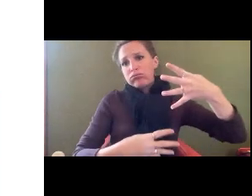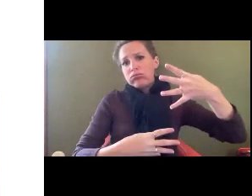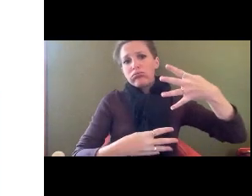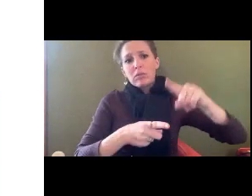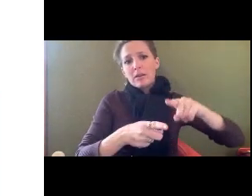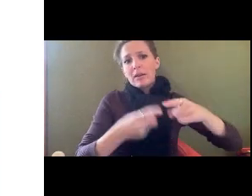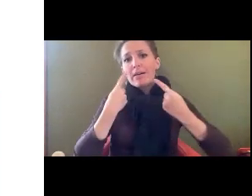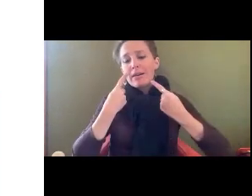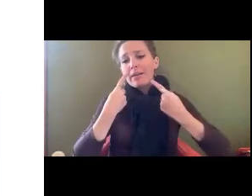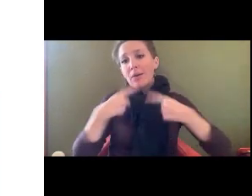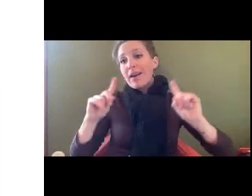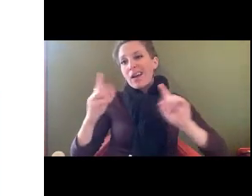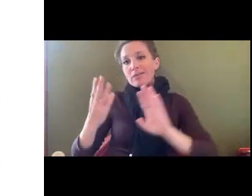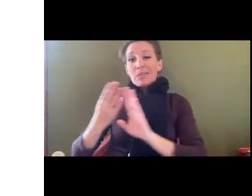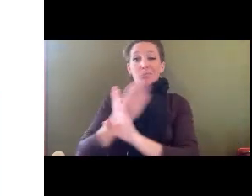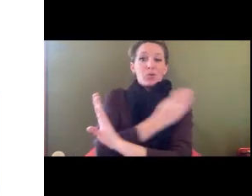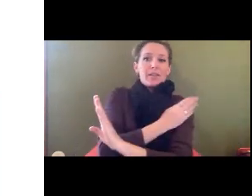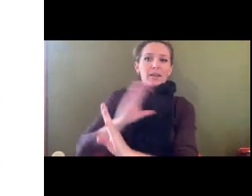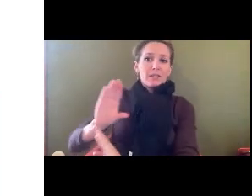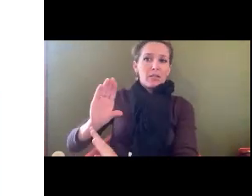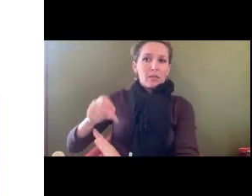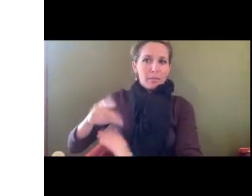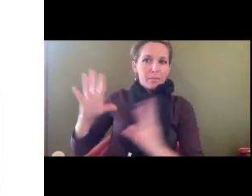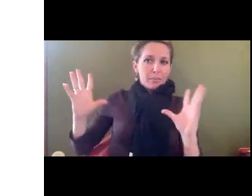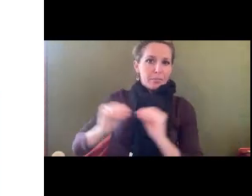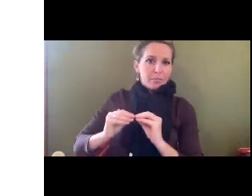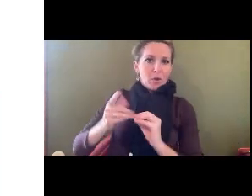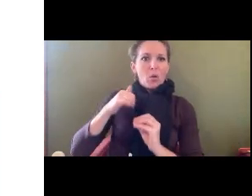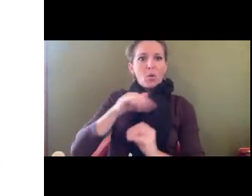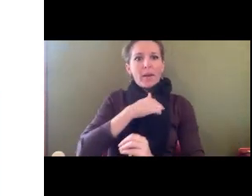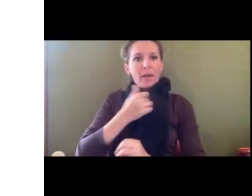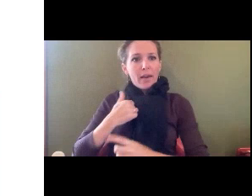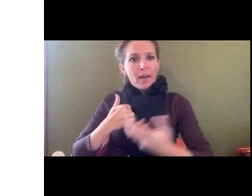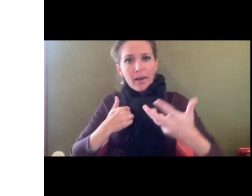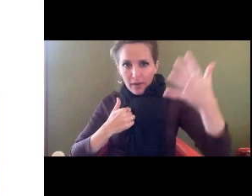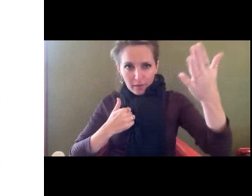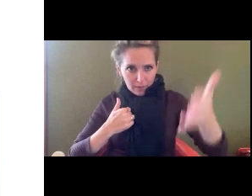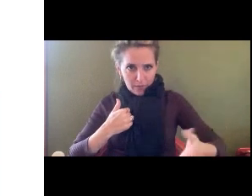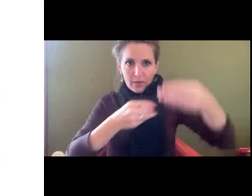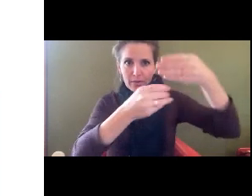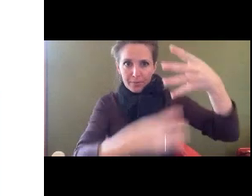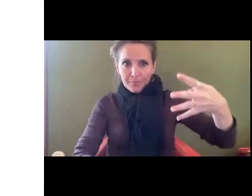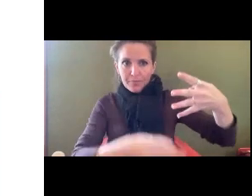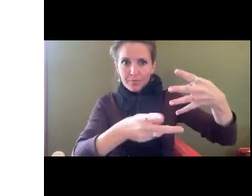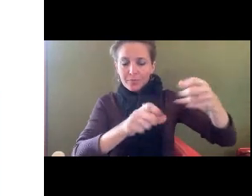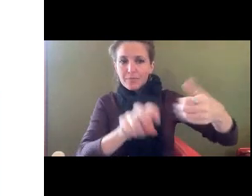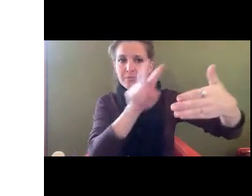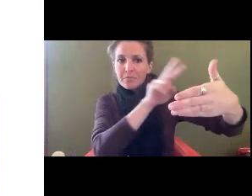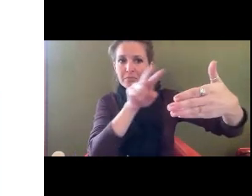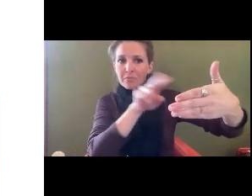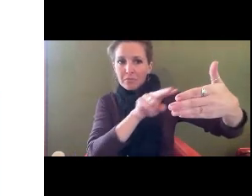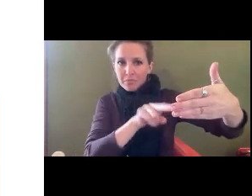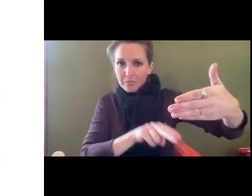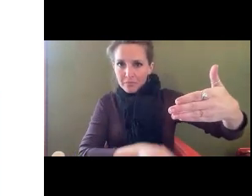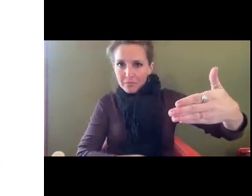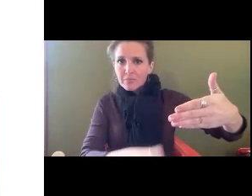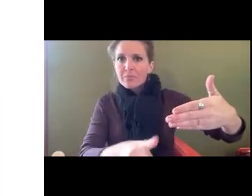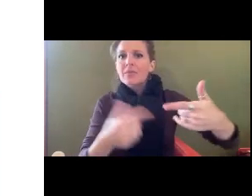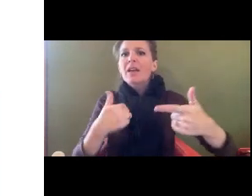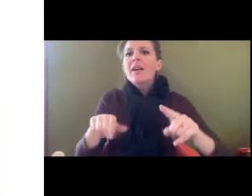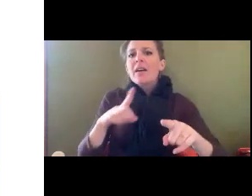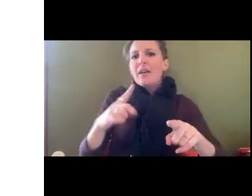announced at prior COPs. So we have the Aim for Climate Initiative, Partnerships for Climate Smart Commodities Initiative. That's a domestic initiative